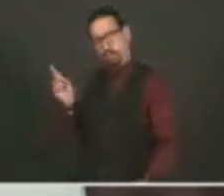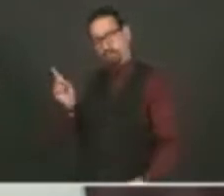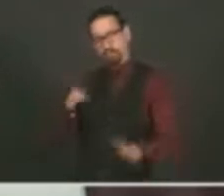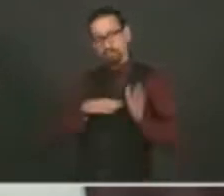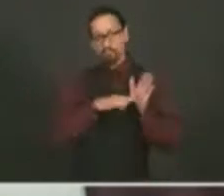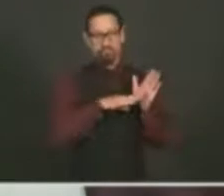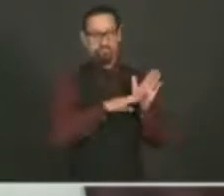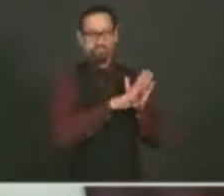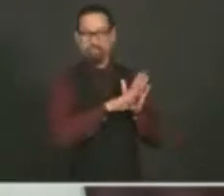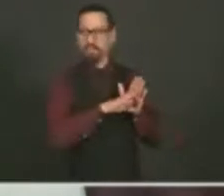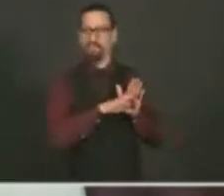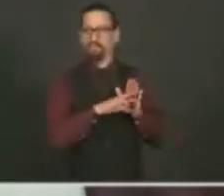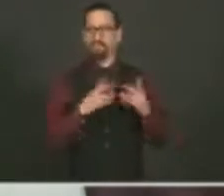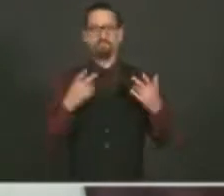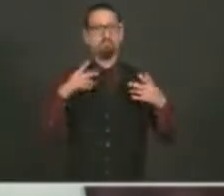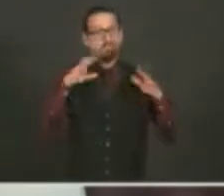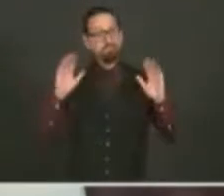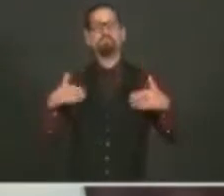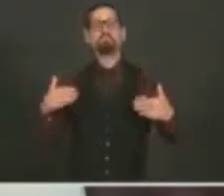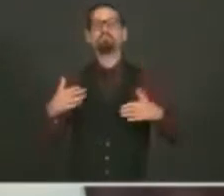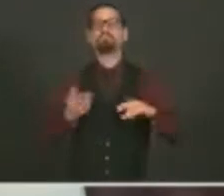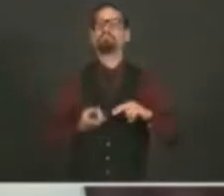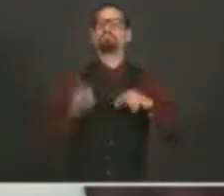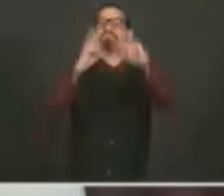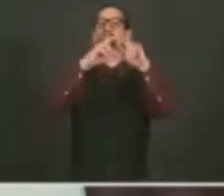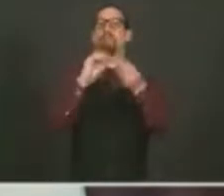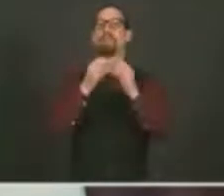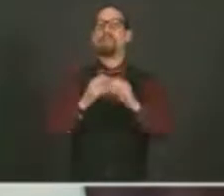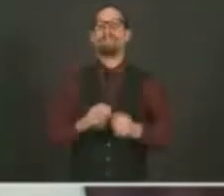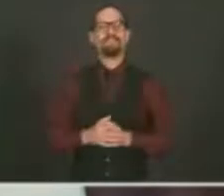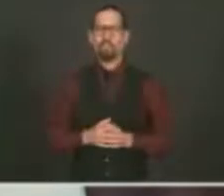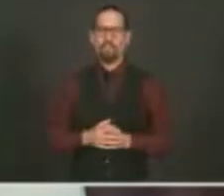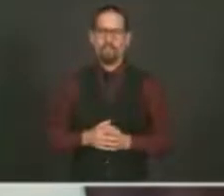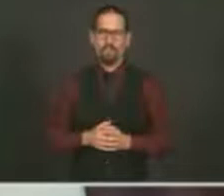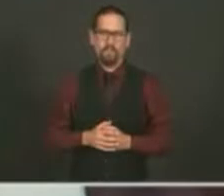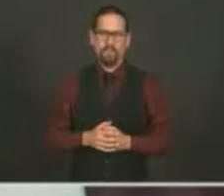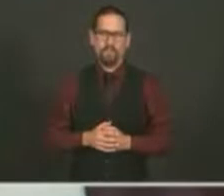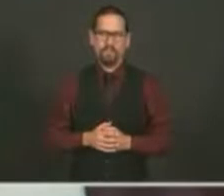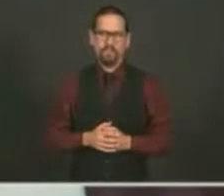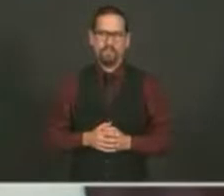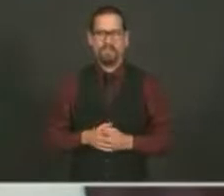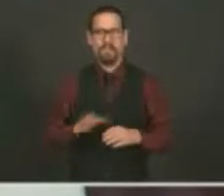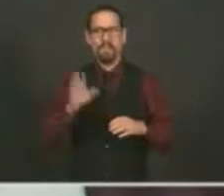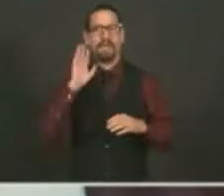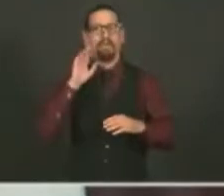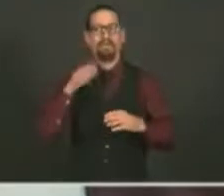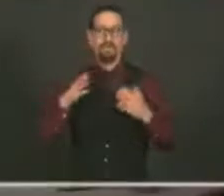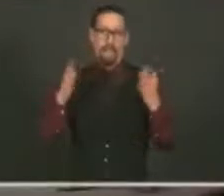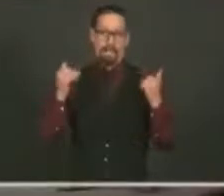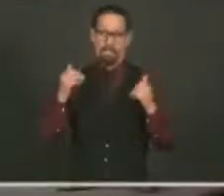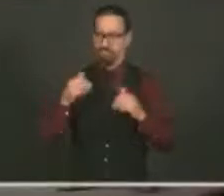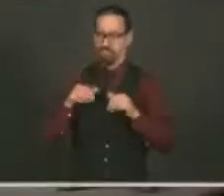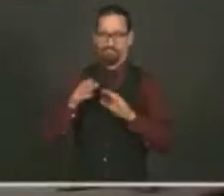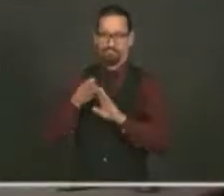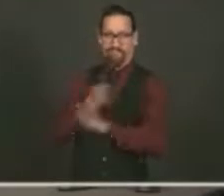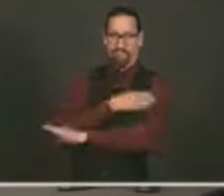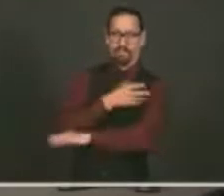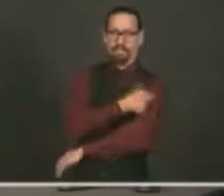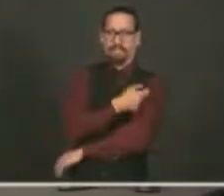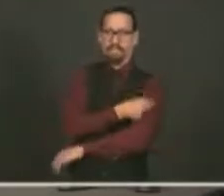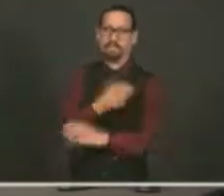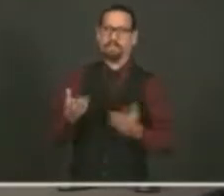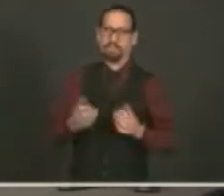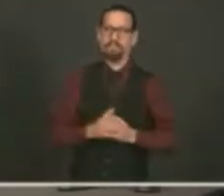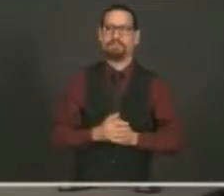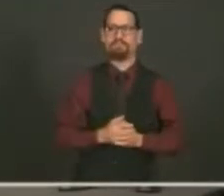for indoors. But it doesn't mean we won't at some point, certainly before a vaccine. Well, what about that potential testing? And It's a good idea. It's a